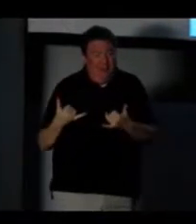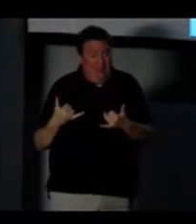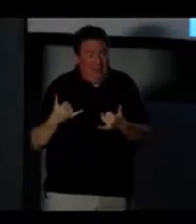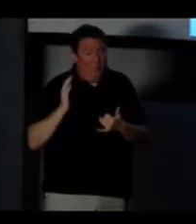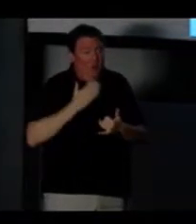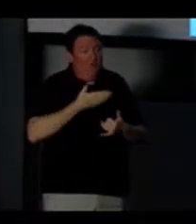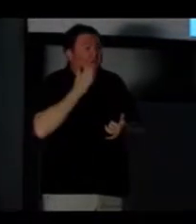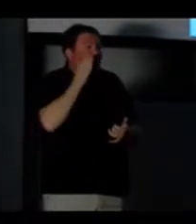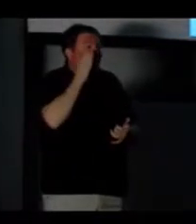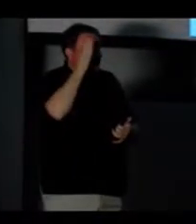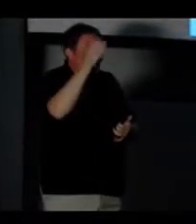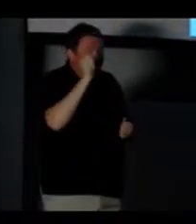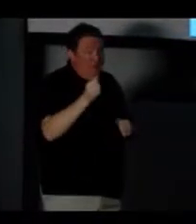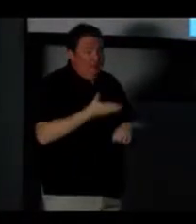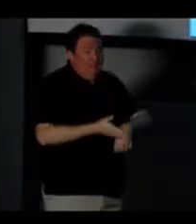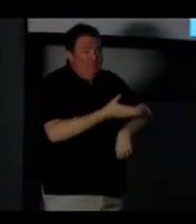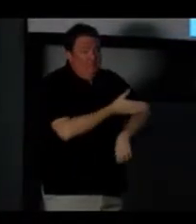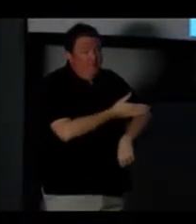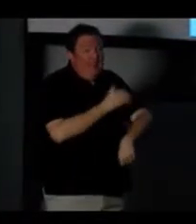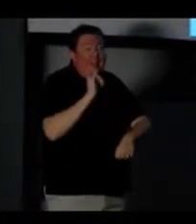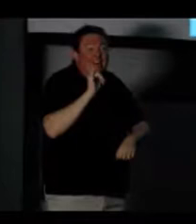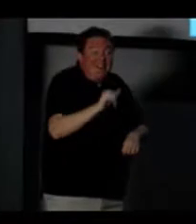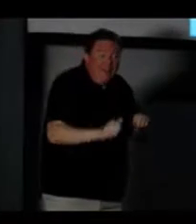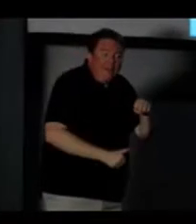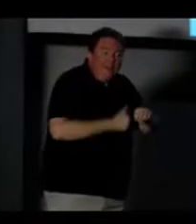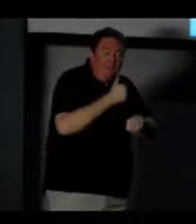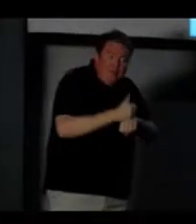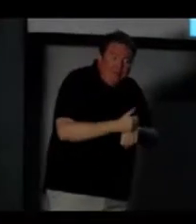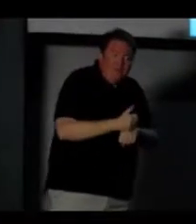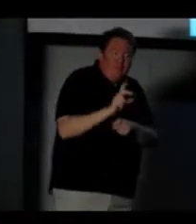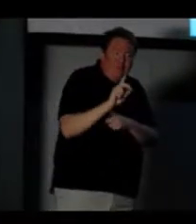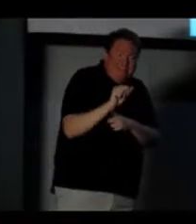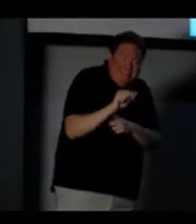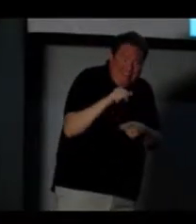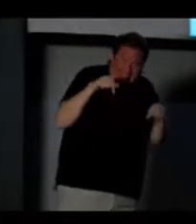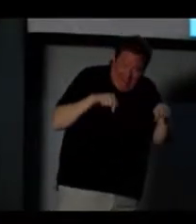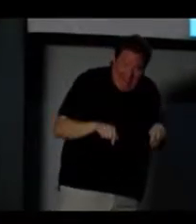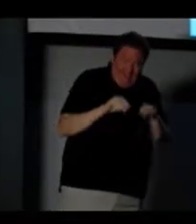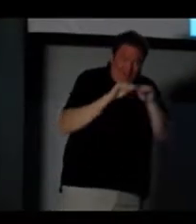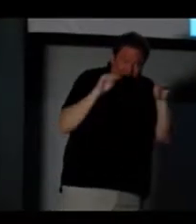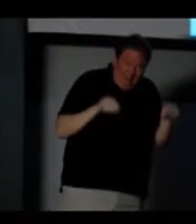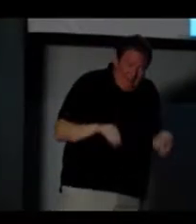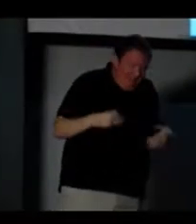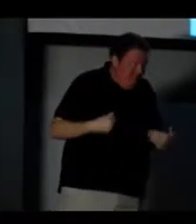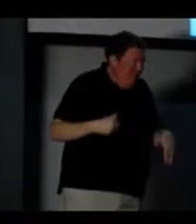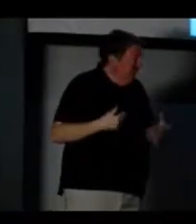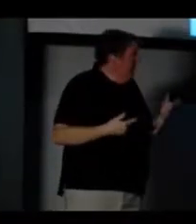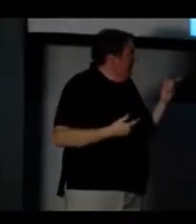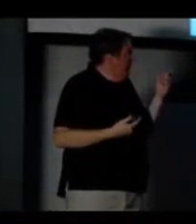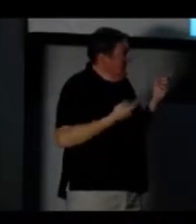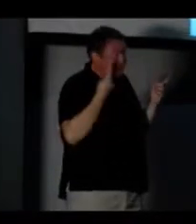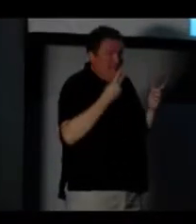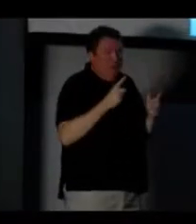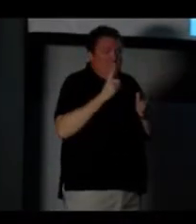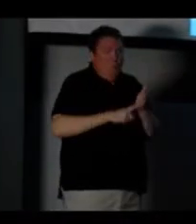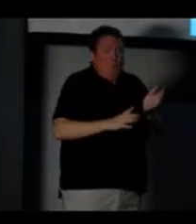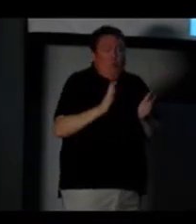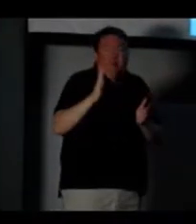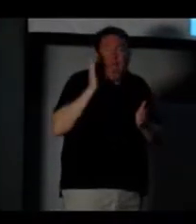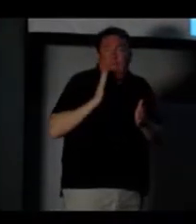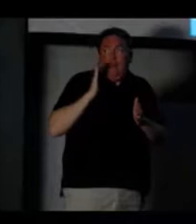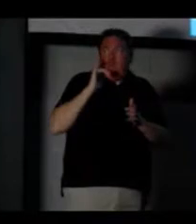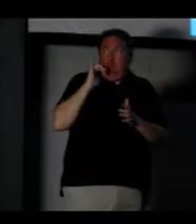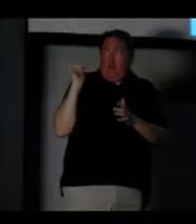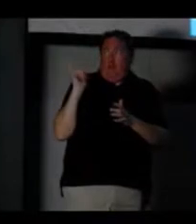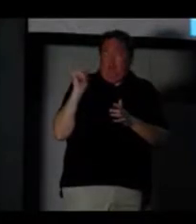that's based ultimately on museum specimens, allowing you to figure out what the past looks like, how the past has changed, build a